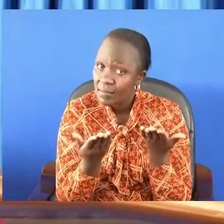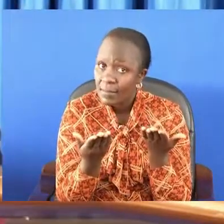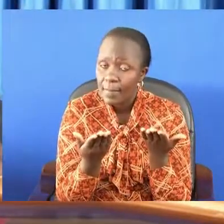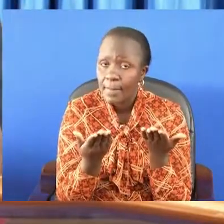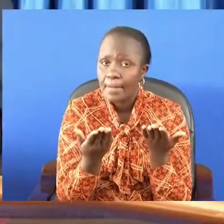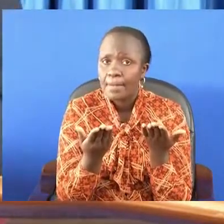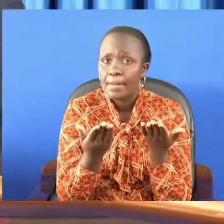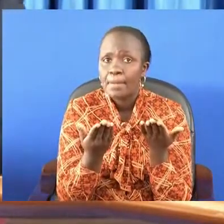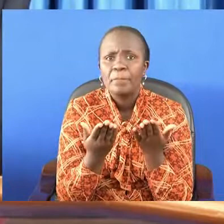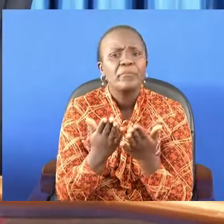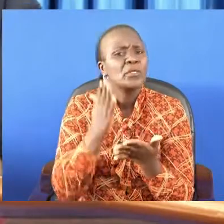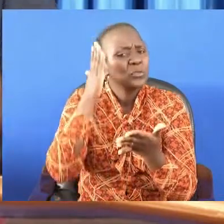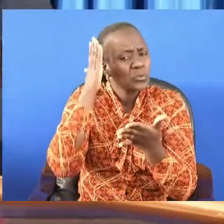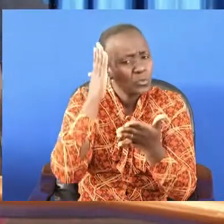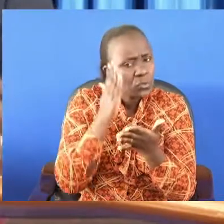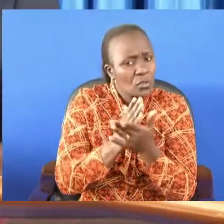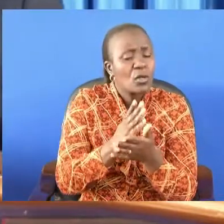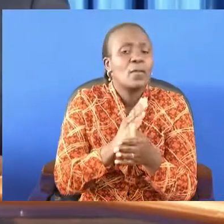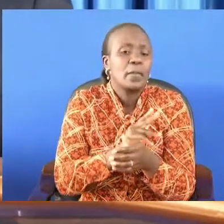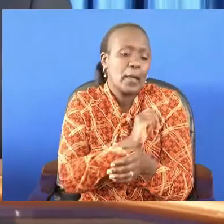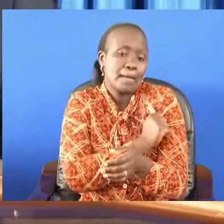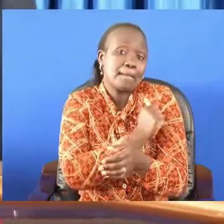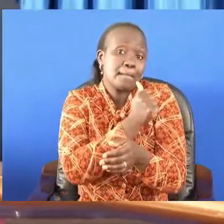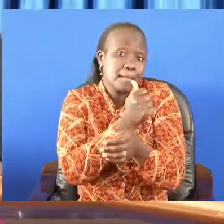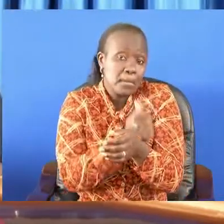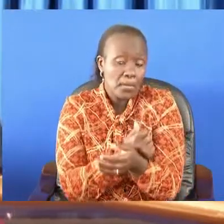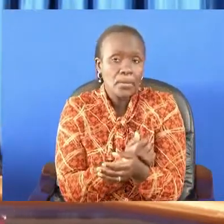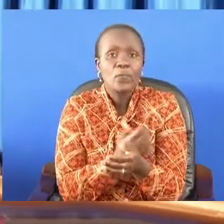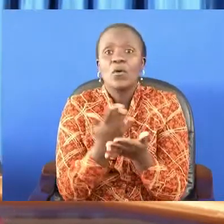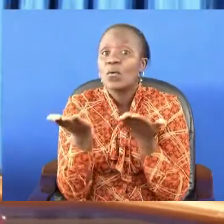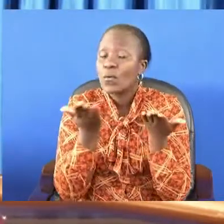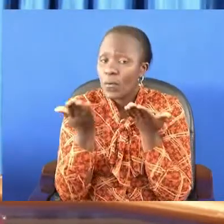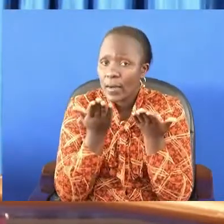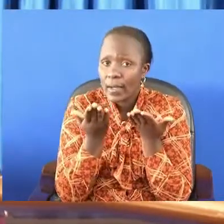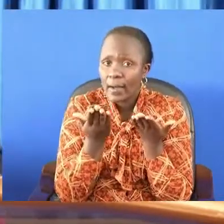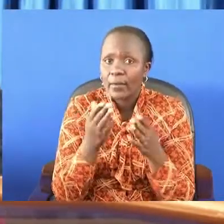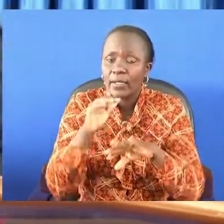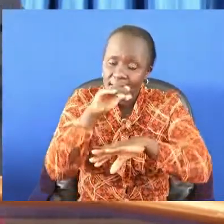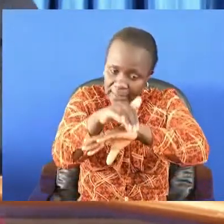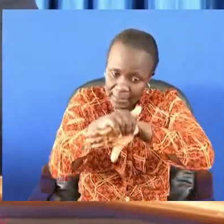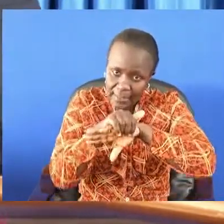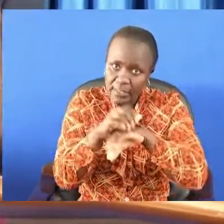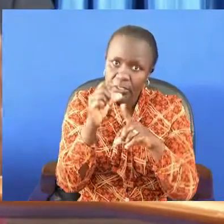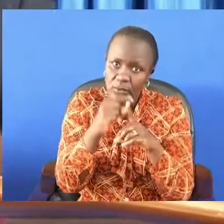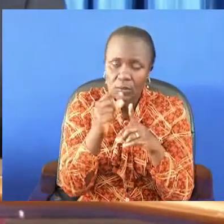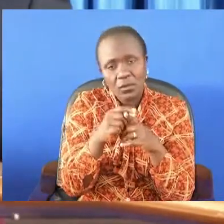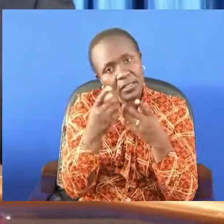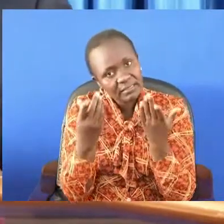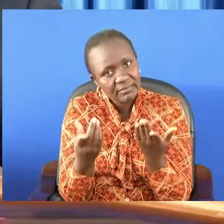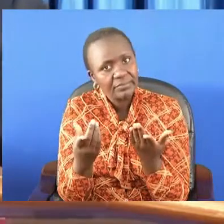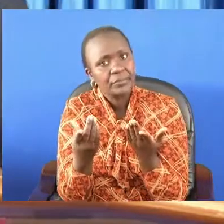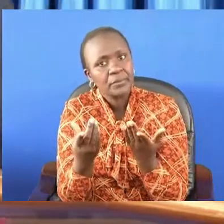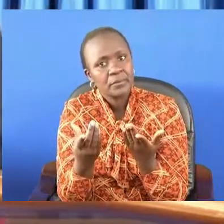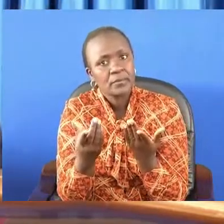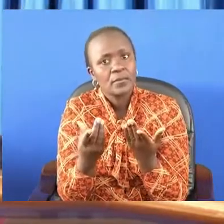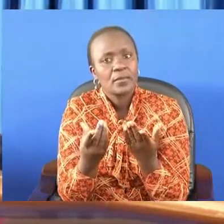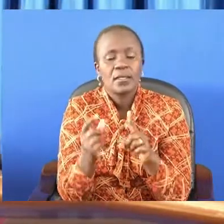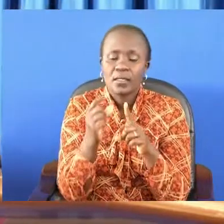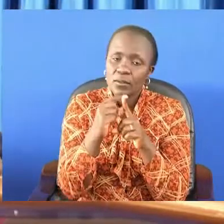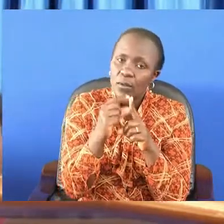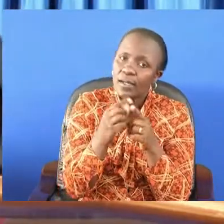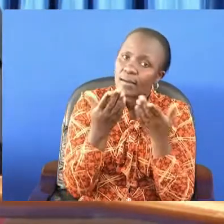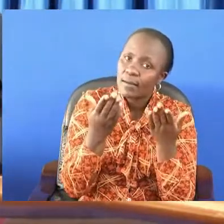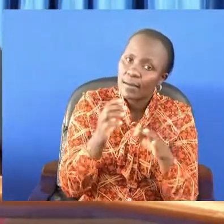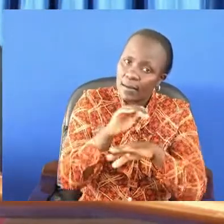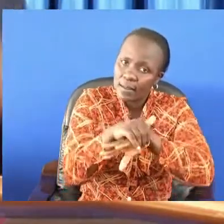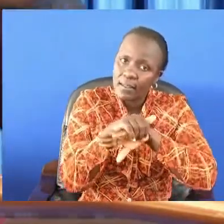basically means absolute authority. And that is where we get the English word dynamic. That's where we get the